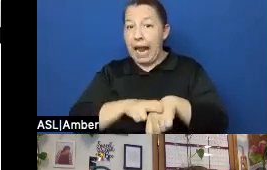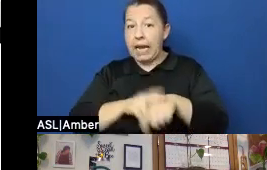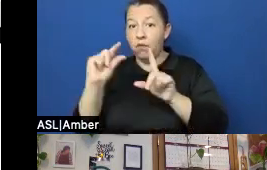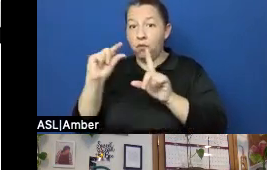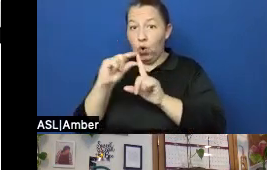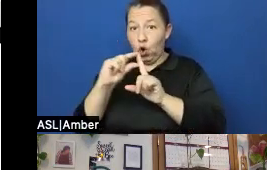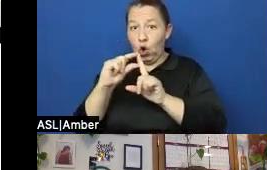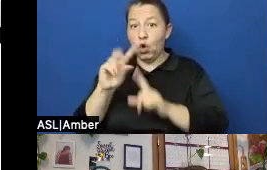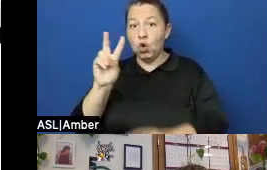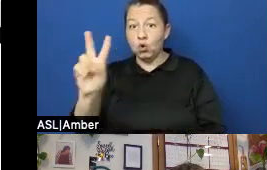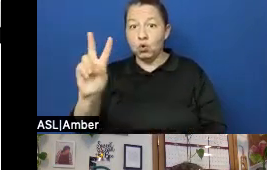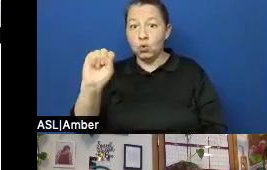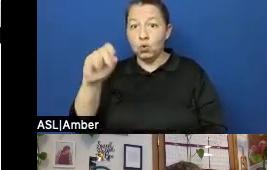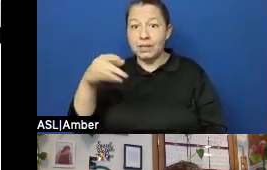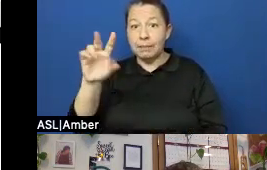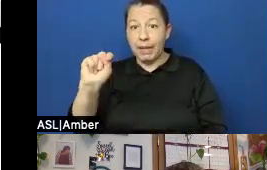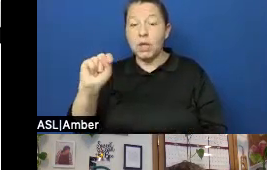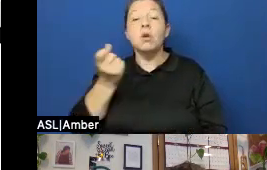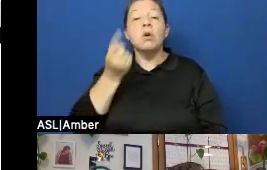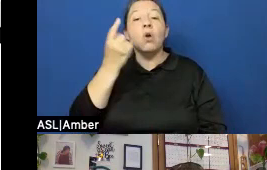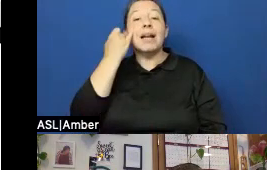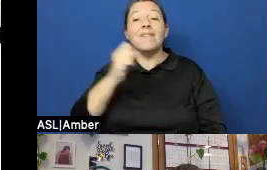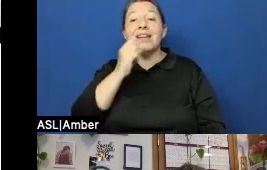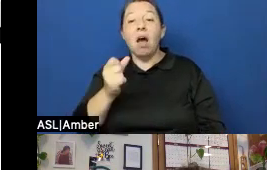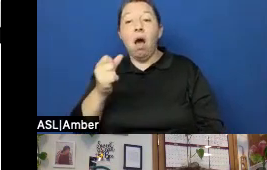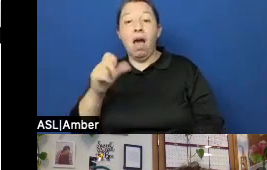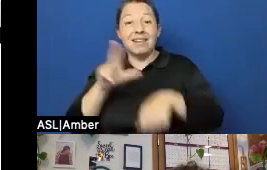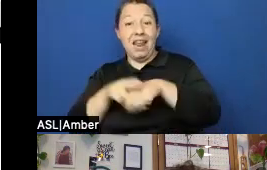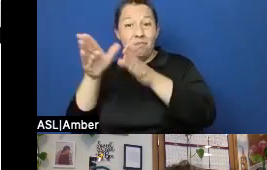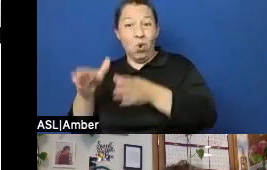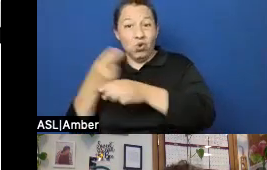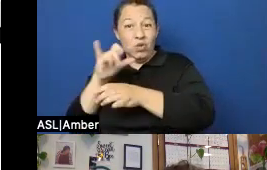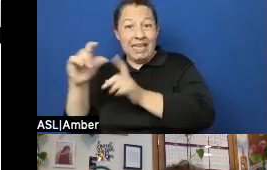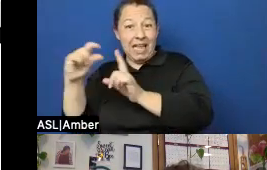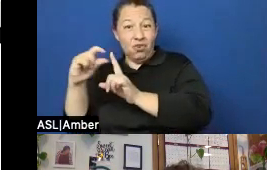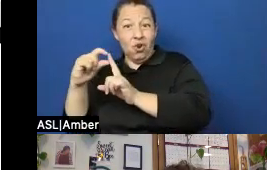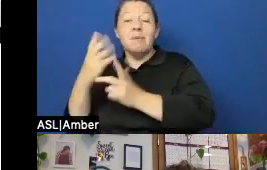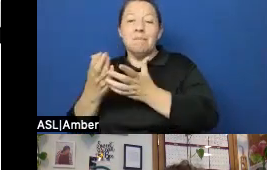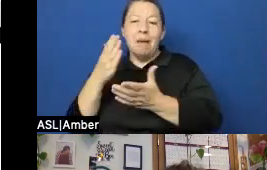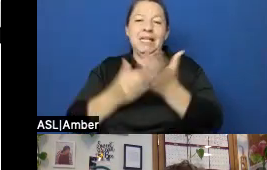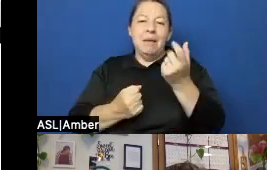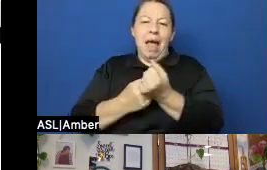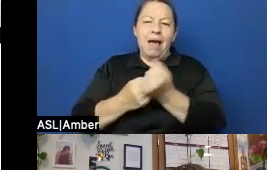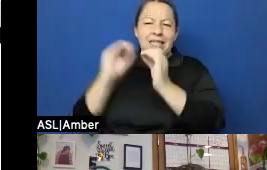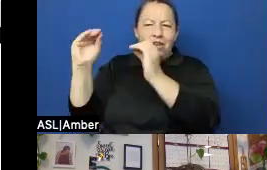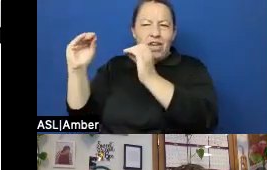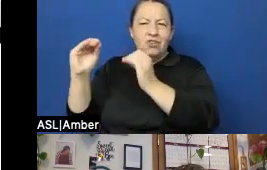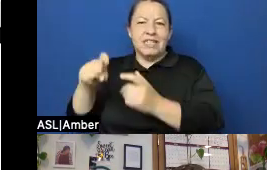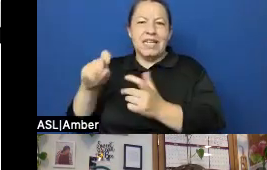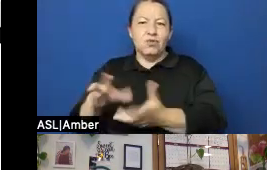you know, if a non-Native person is using that term, there may be some advocacy needed to interrupt that,